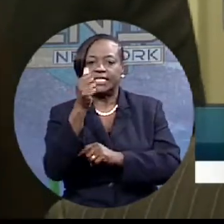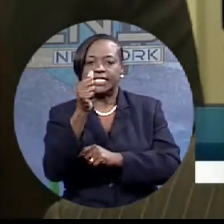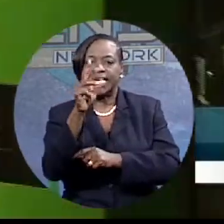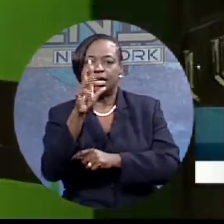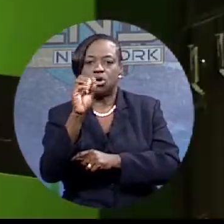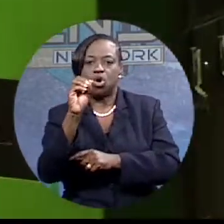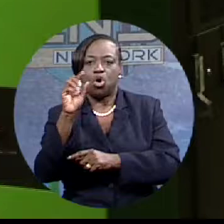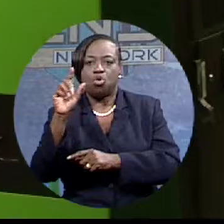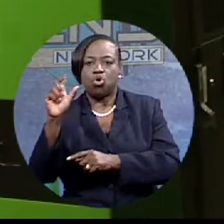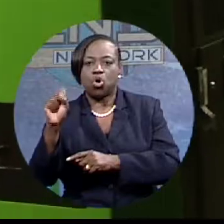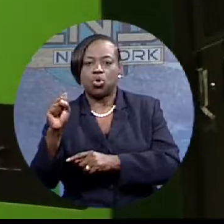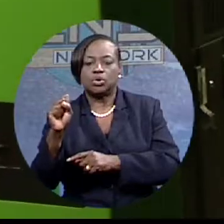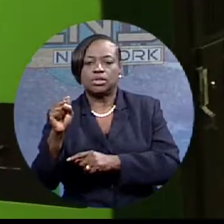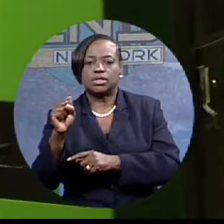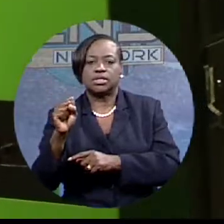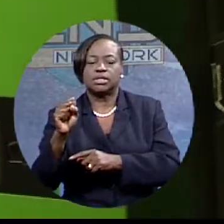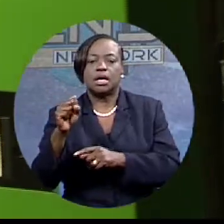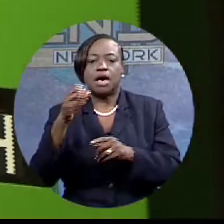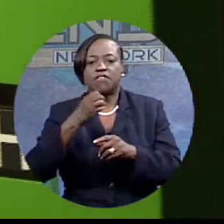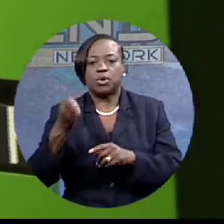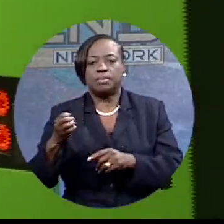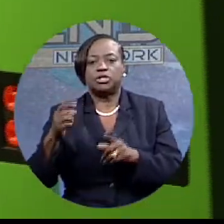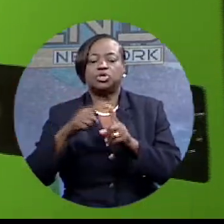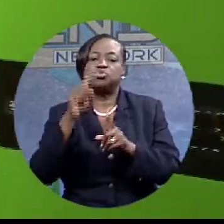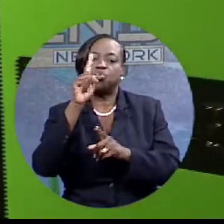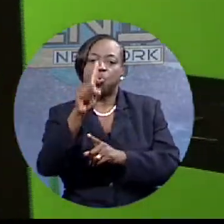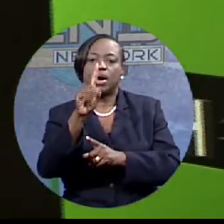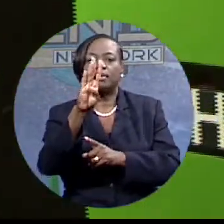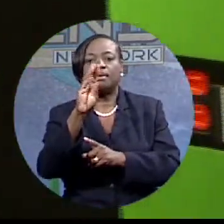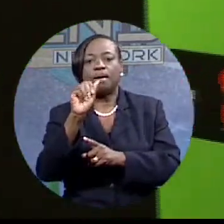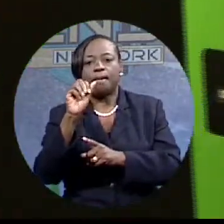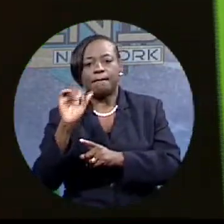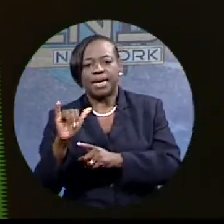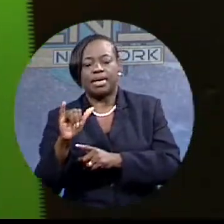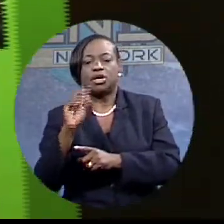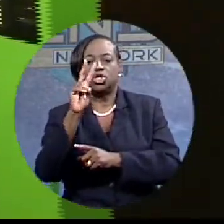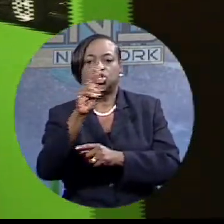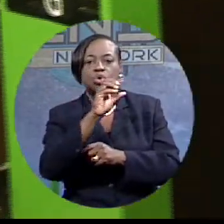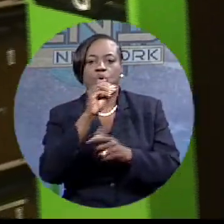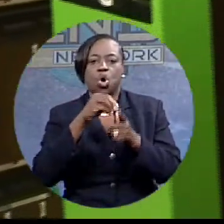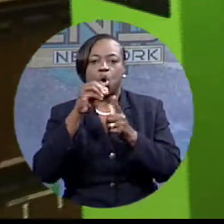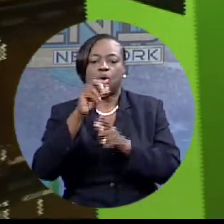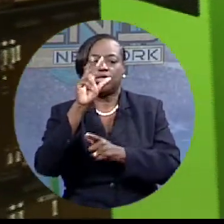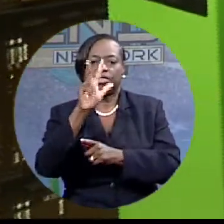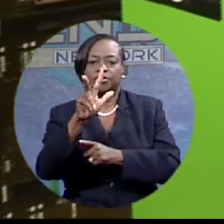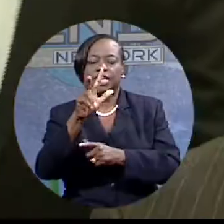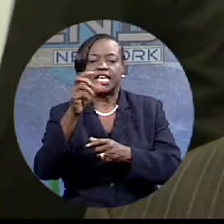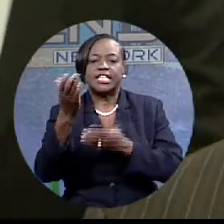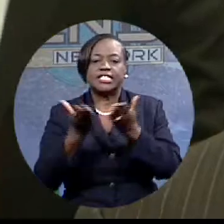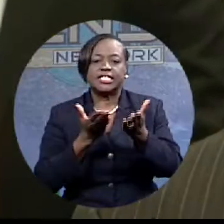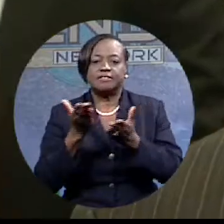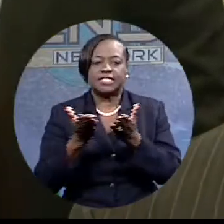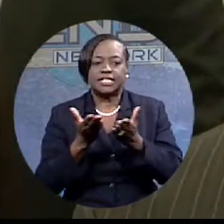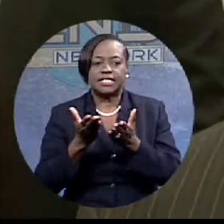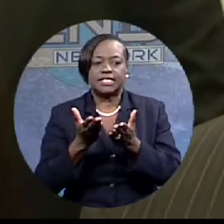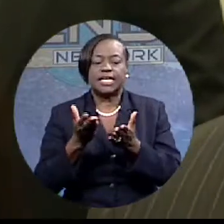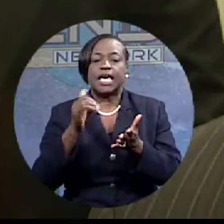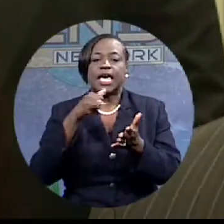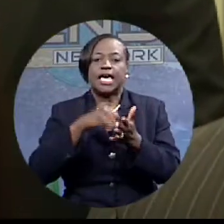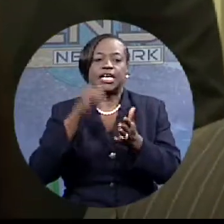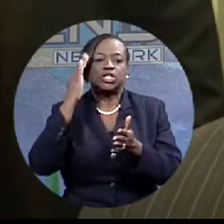of equipment down to one bay with 2 or 3 servers in it, and that is the way the new technology is going. So it will afford